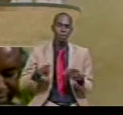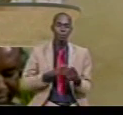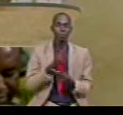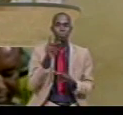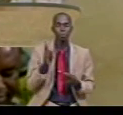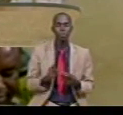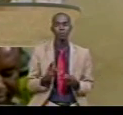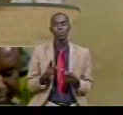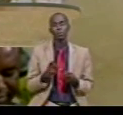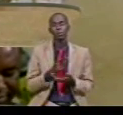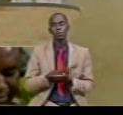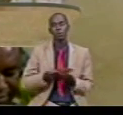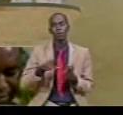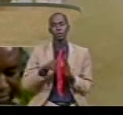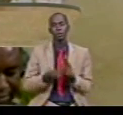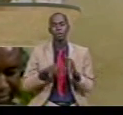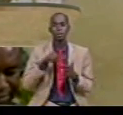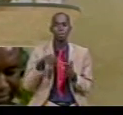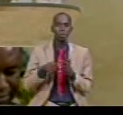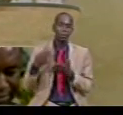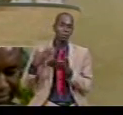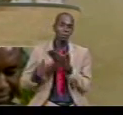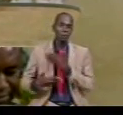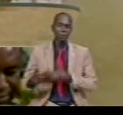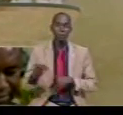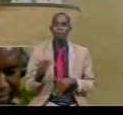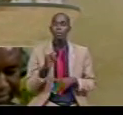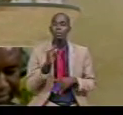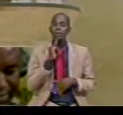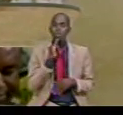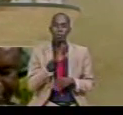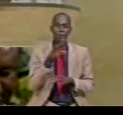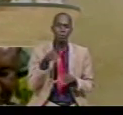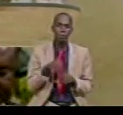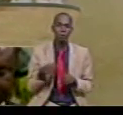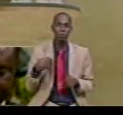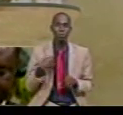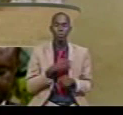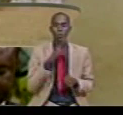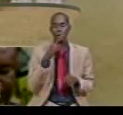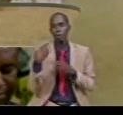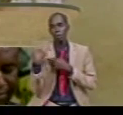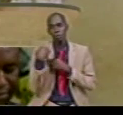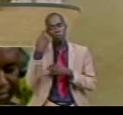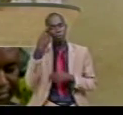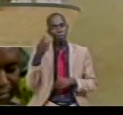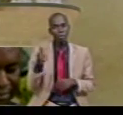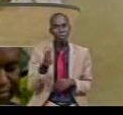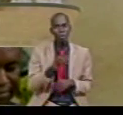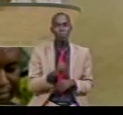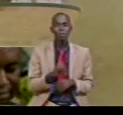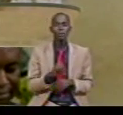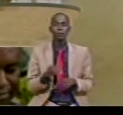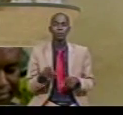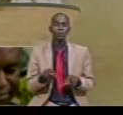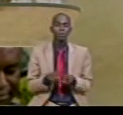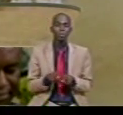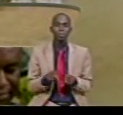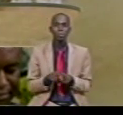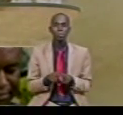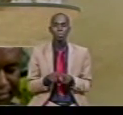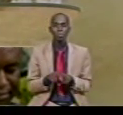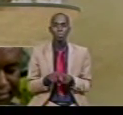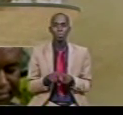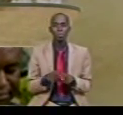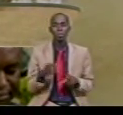cleanliness. This generation is at stake, and we are responsible for them. If a surgeon drops an instrument on